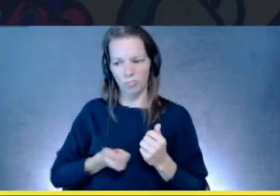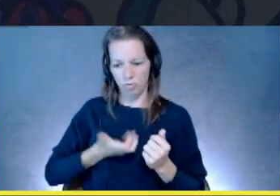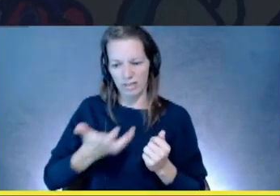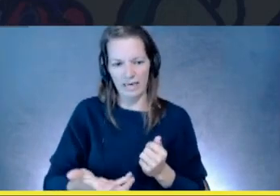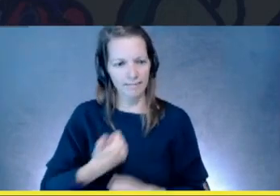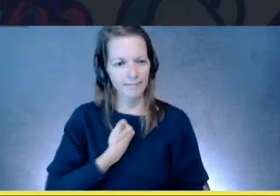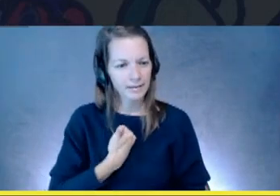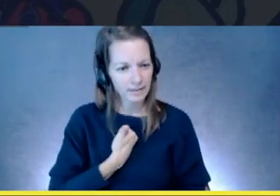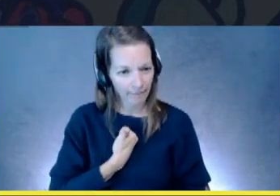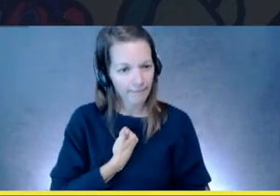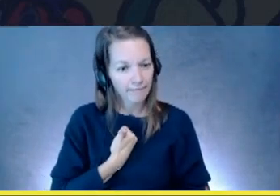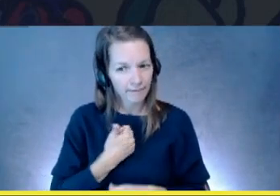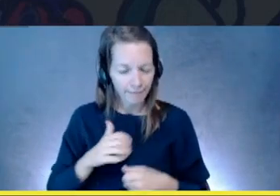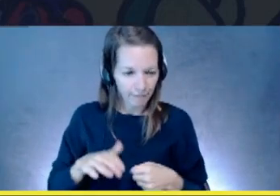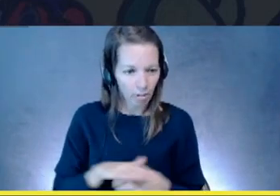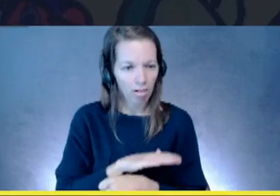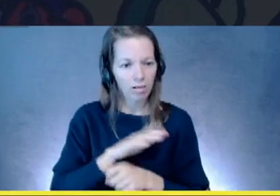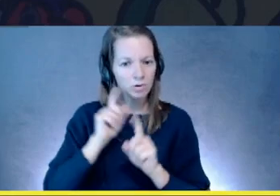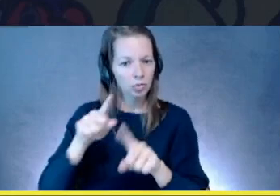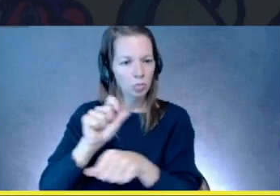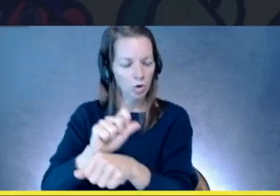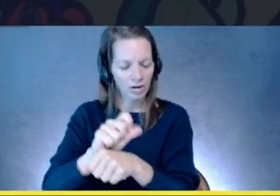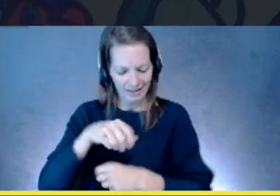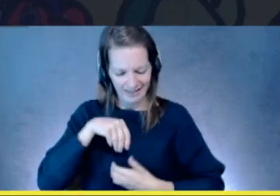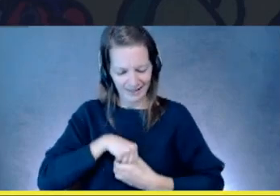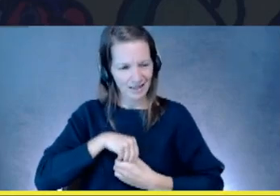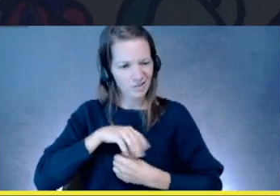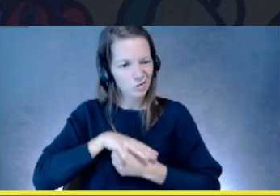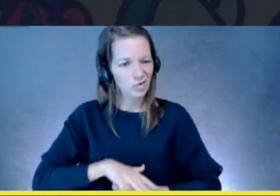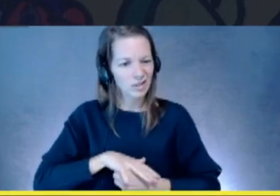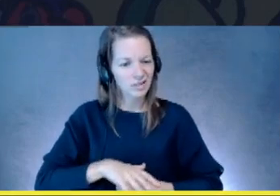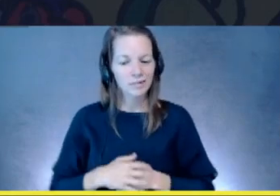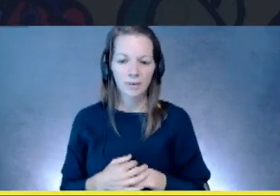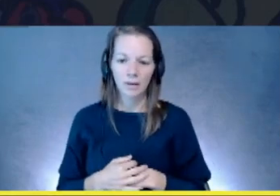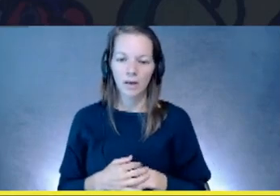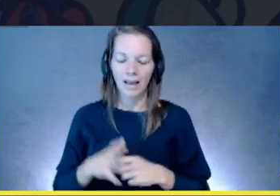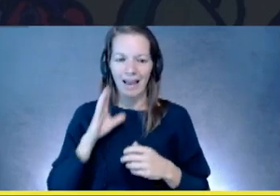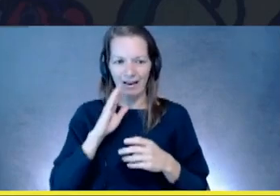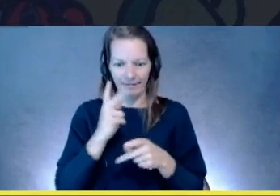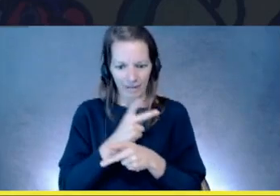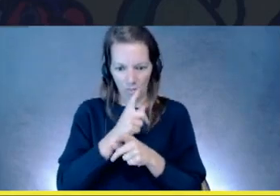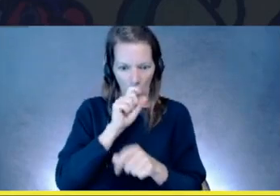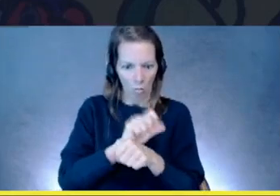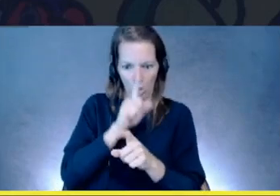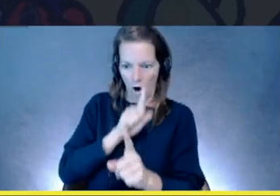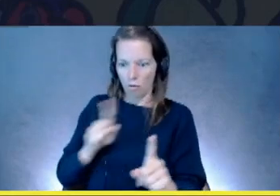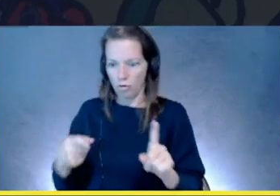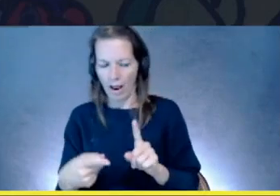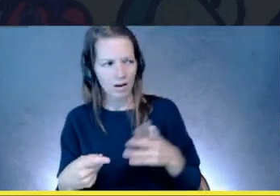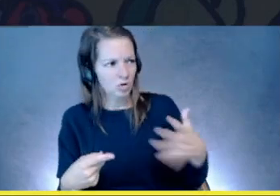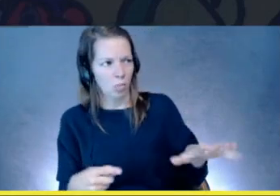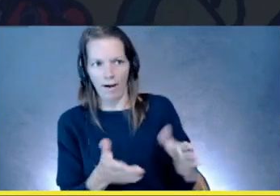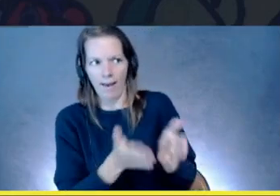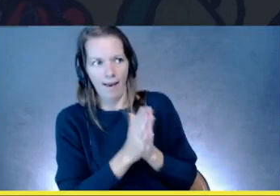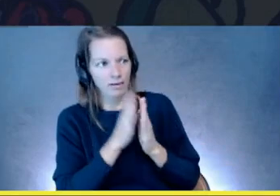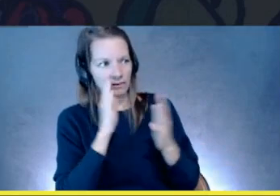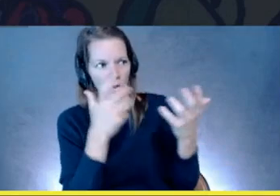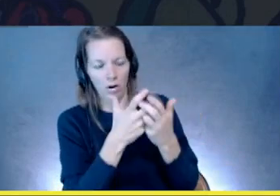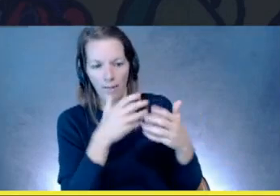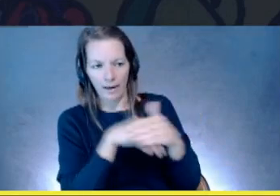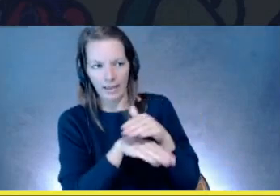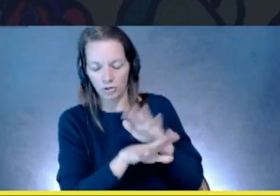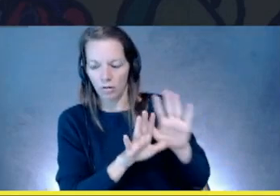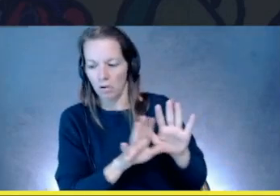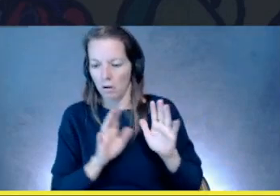can really create internal stressors and necessitate workarounds in order to avoid asking for accommodation. This results in